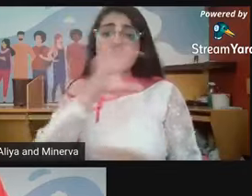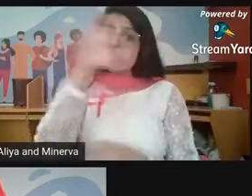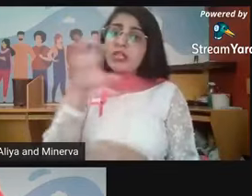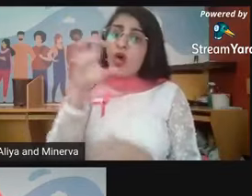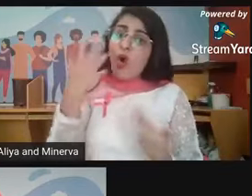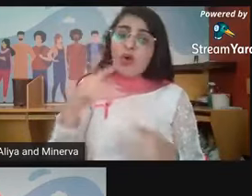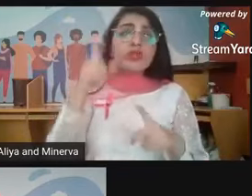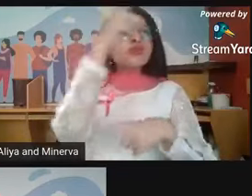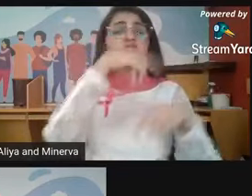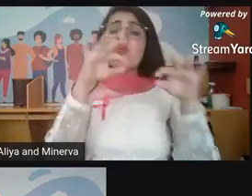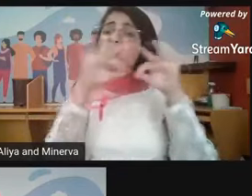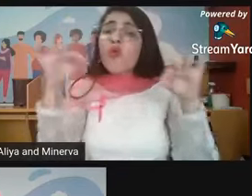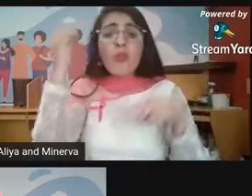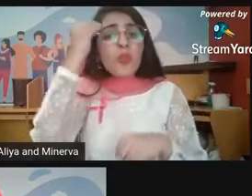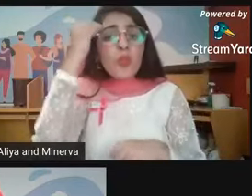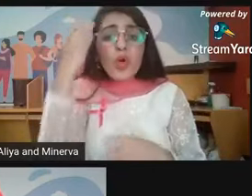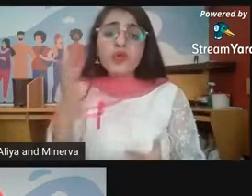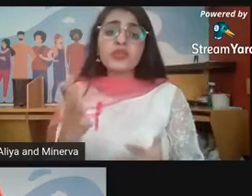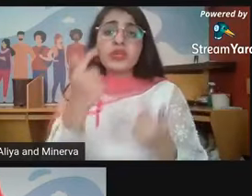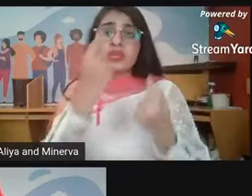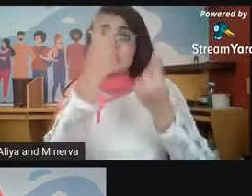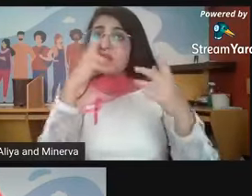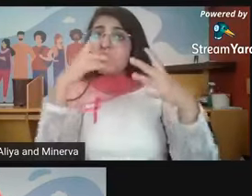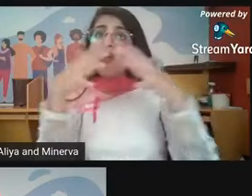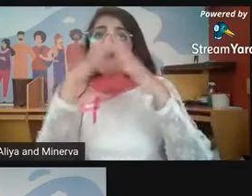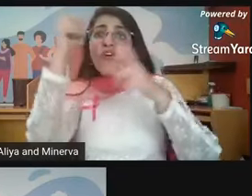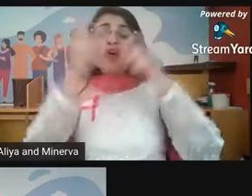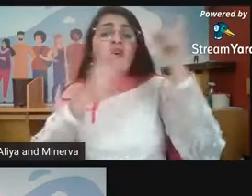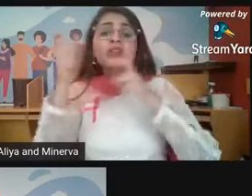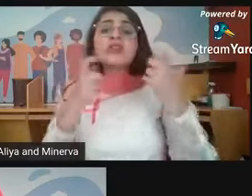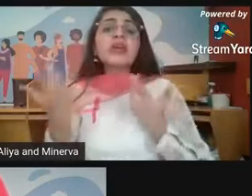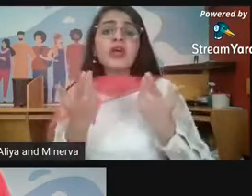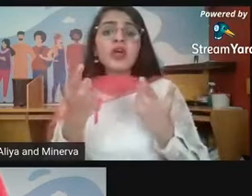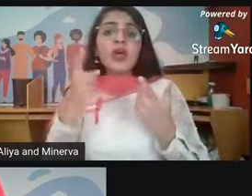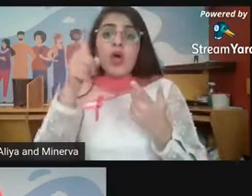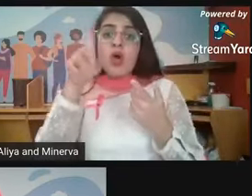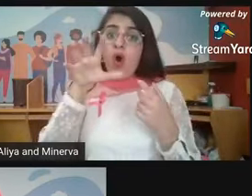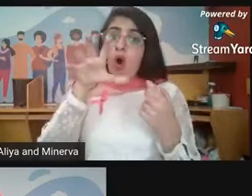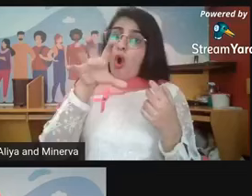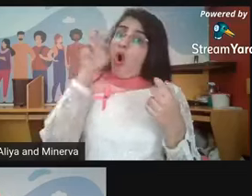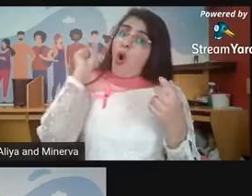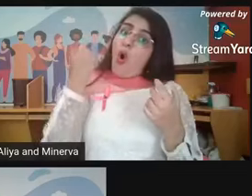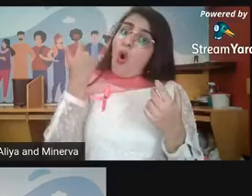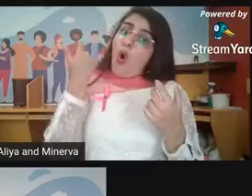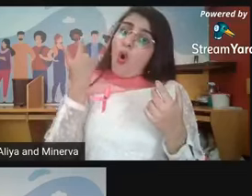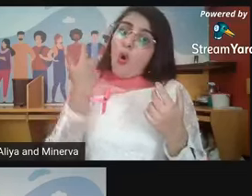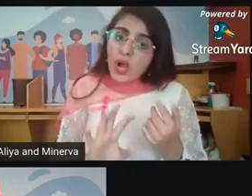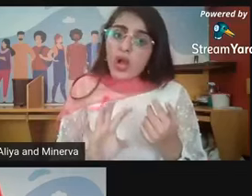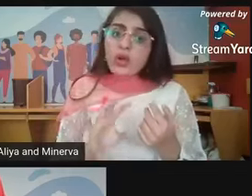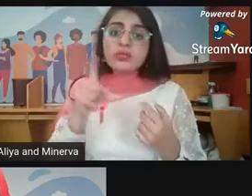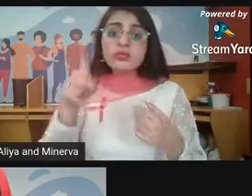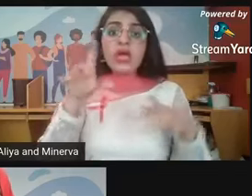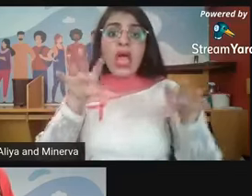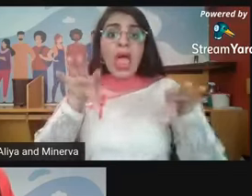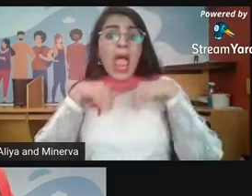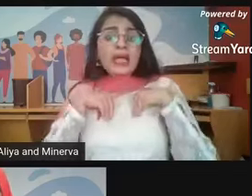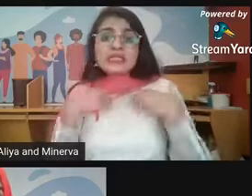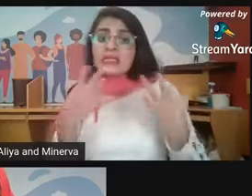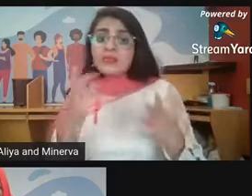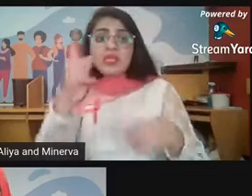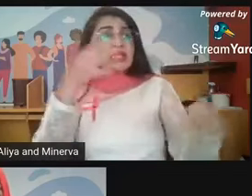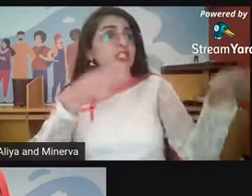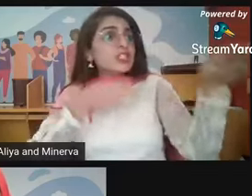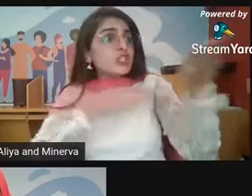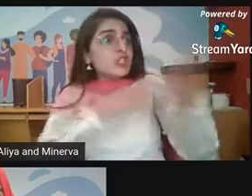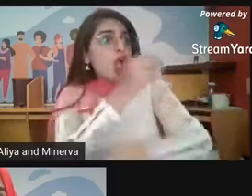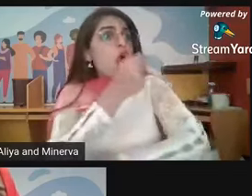breast cancer. And I know many women, what they do once they have identified, they do not go for the treatment.